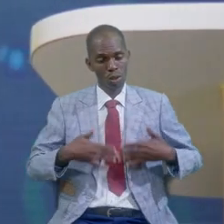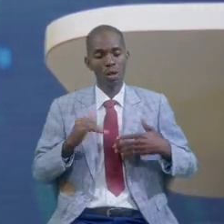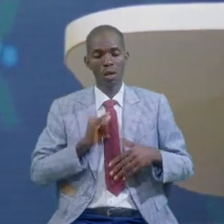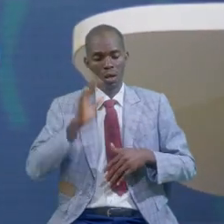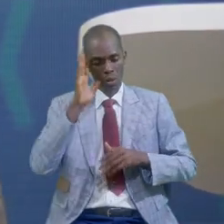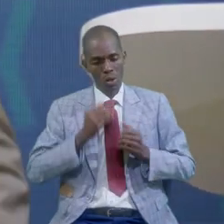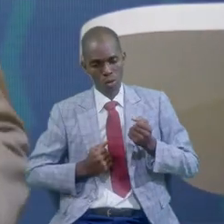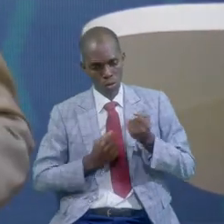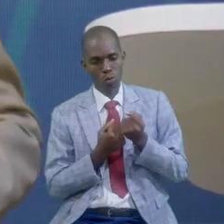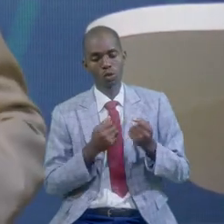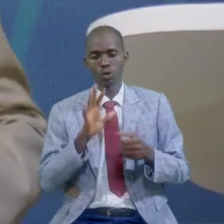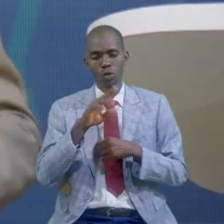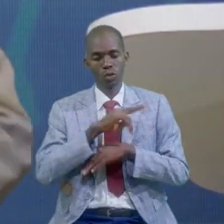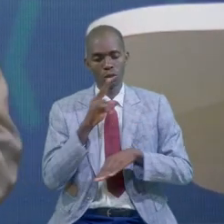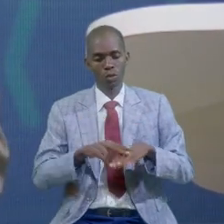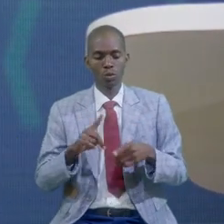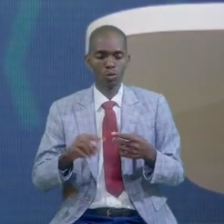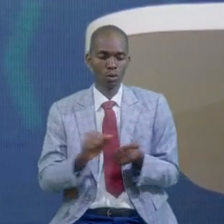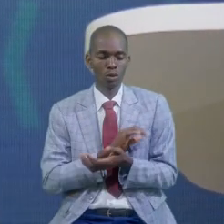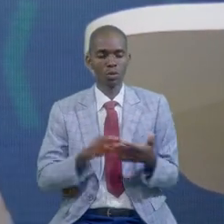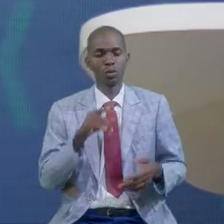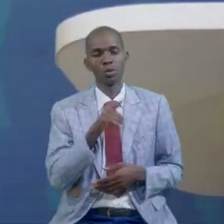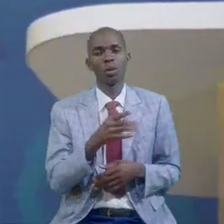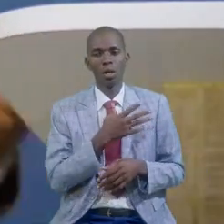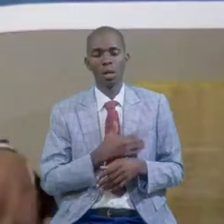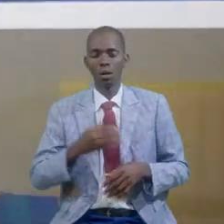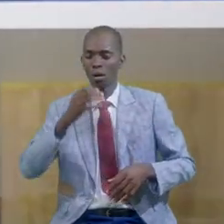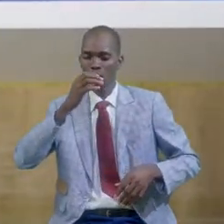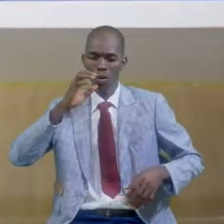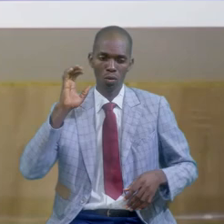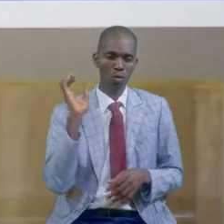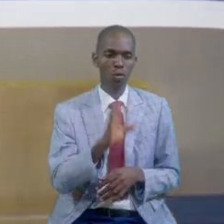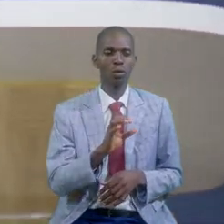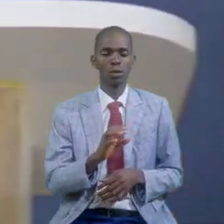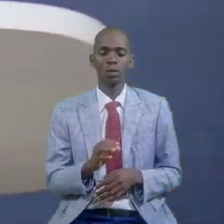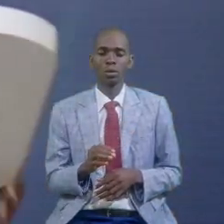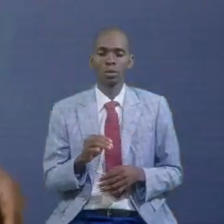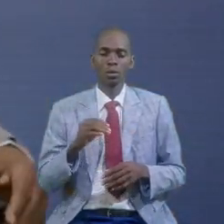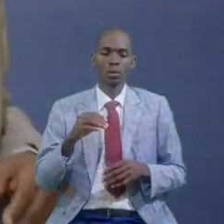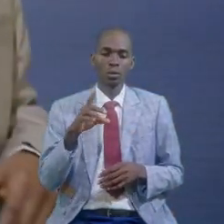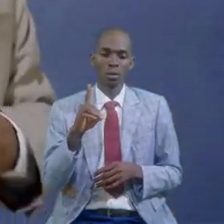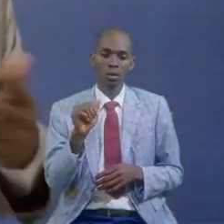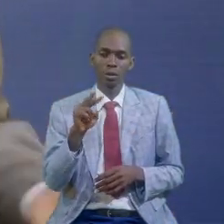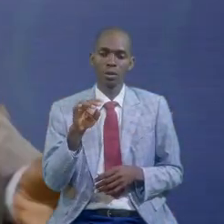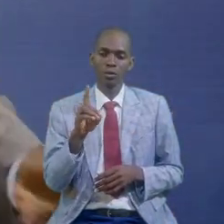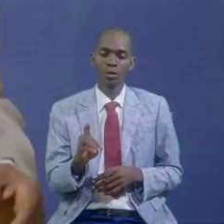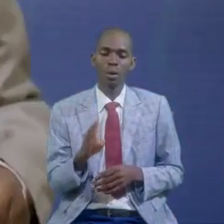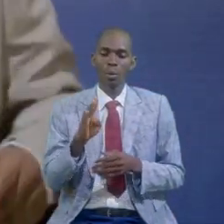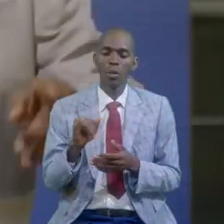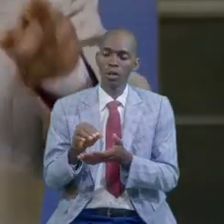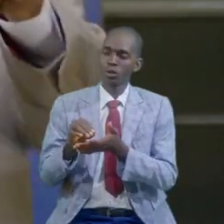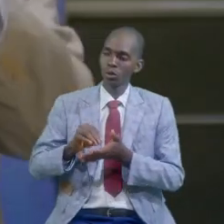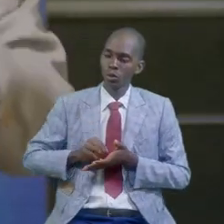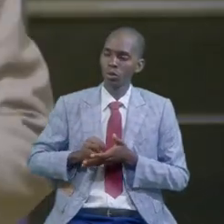him by his gods. Now, David did not run out of town just because Goliath